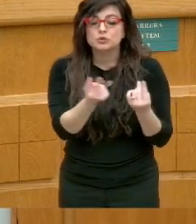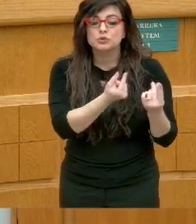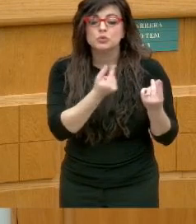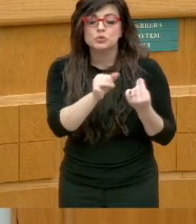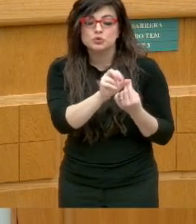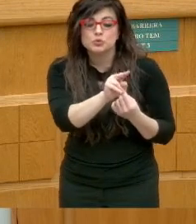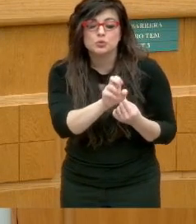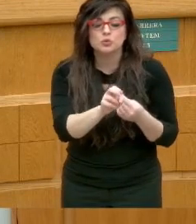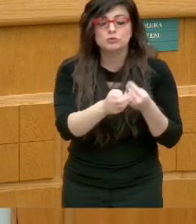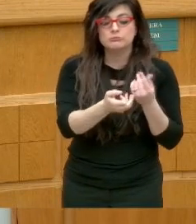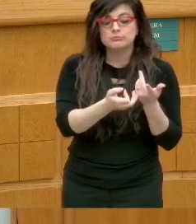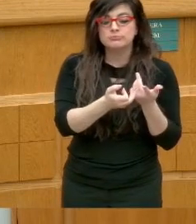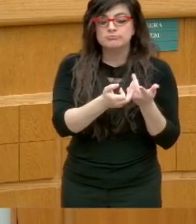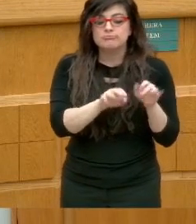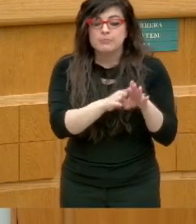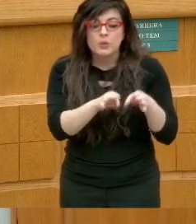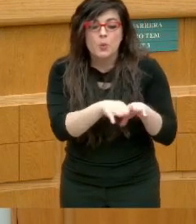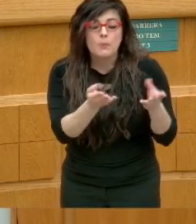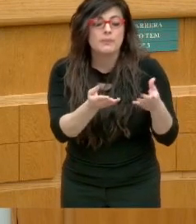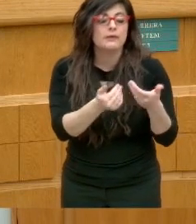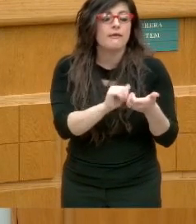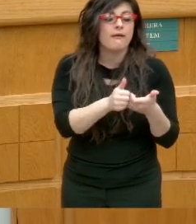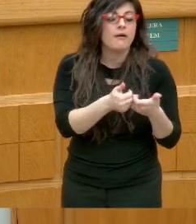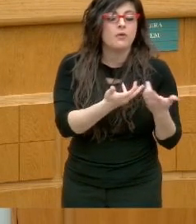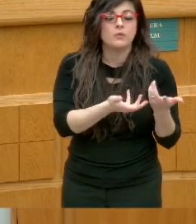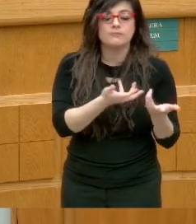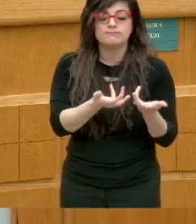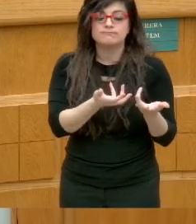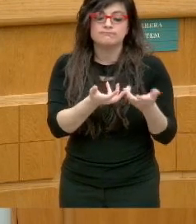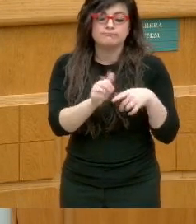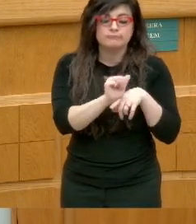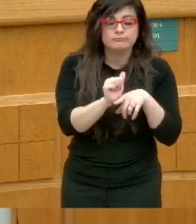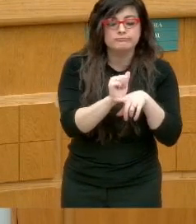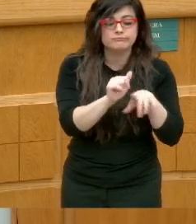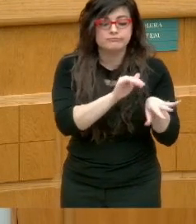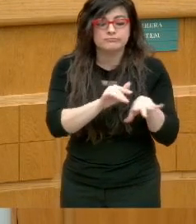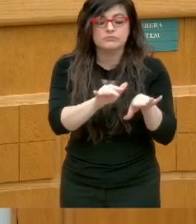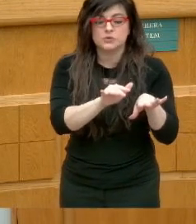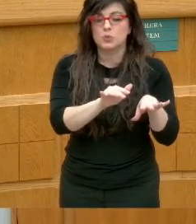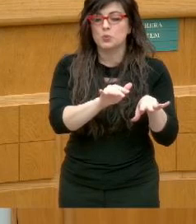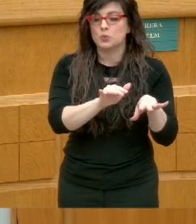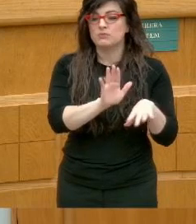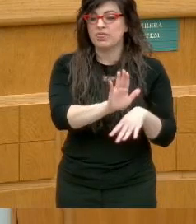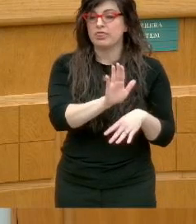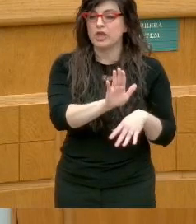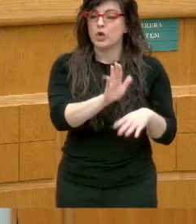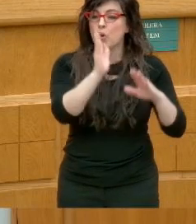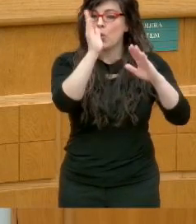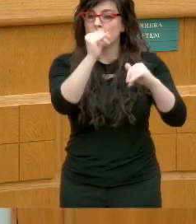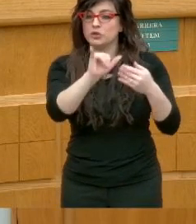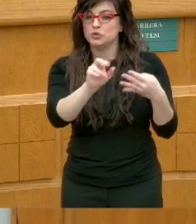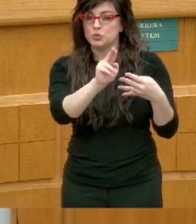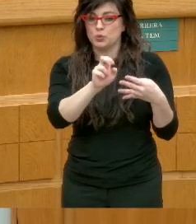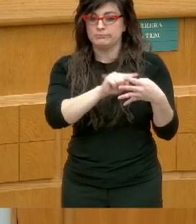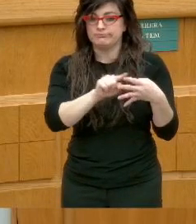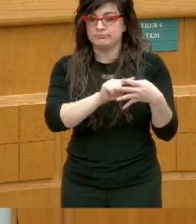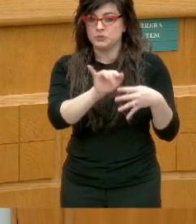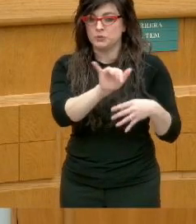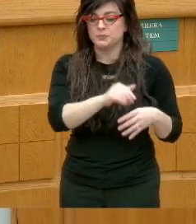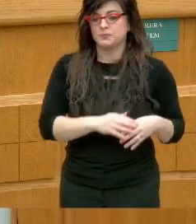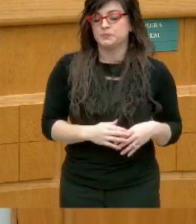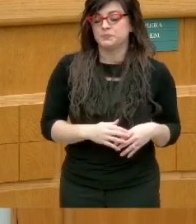in June, and working on some guidelines and training, and so June, the first week in June for them as well. And